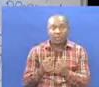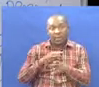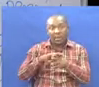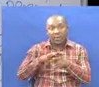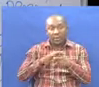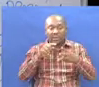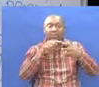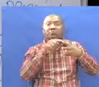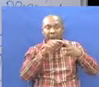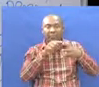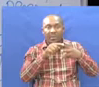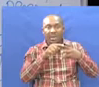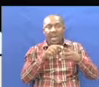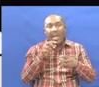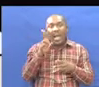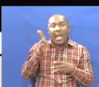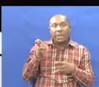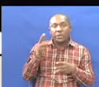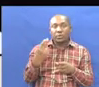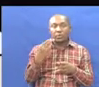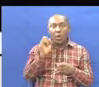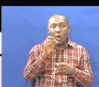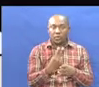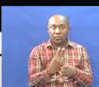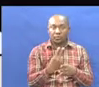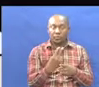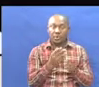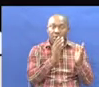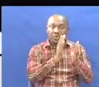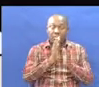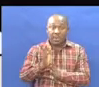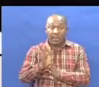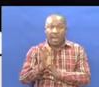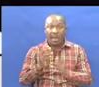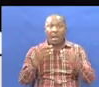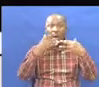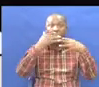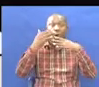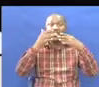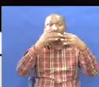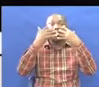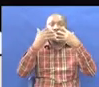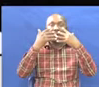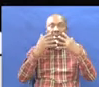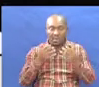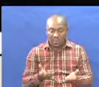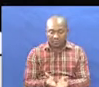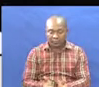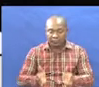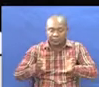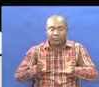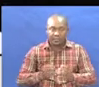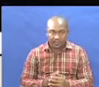catalytic decomposition of hydrogen peroxide in the lab to prepare oxygen gas. Now let us